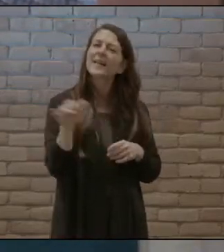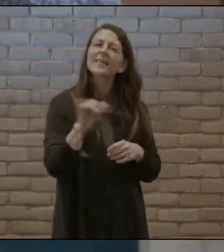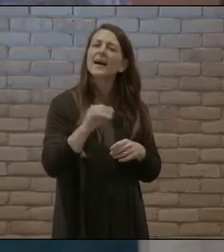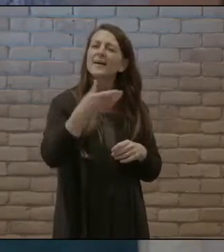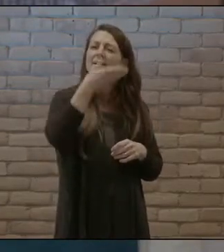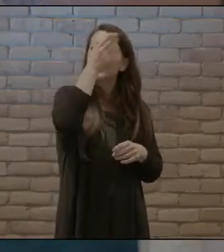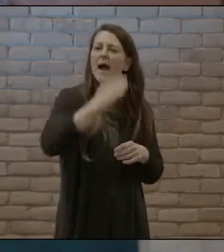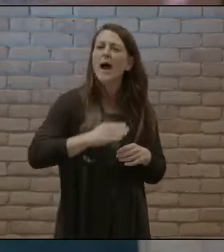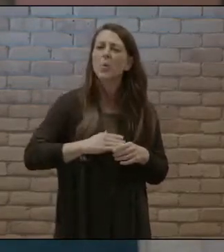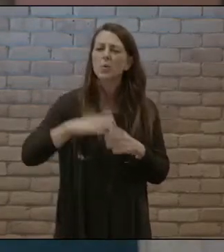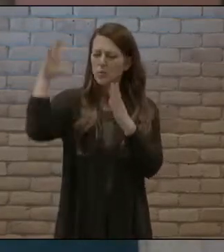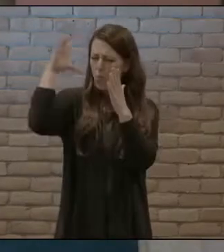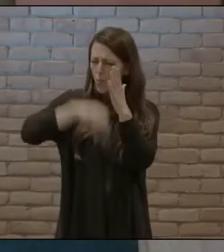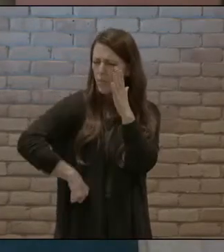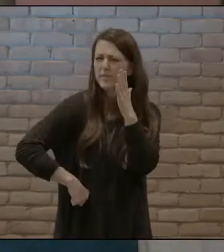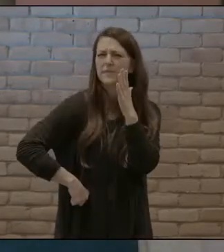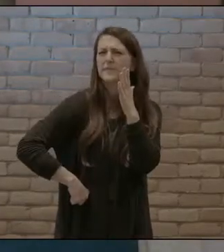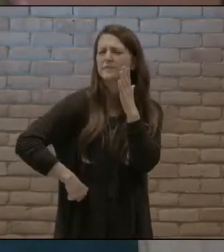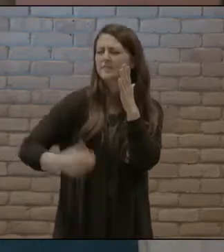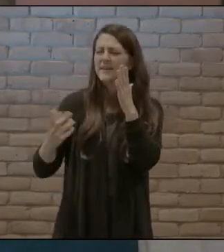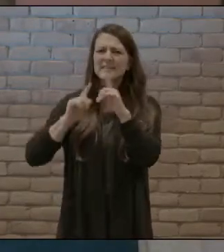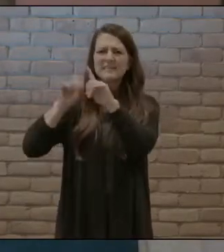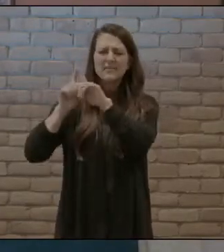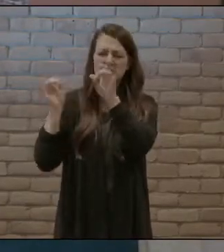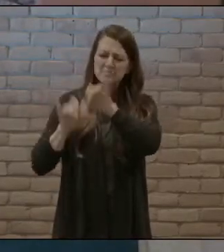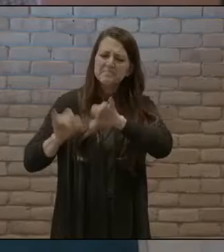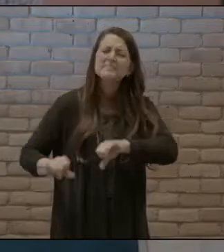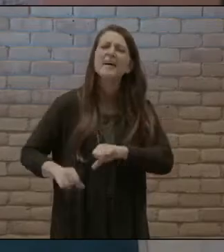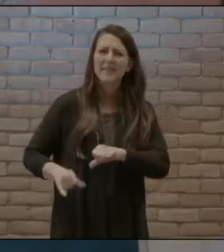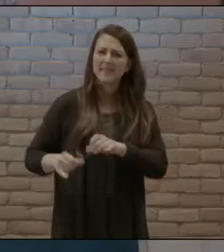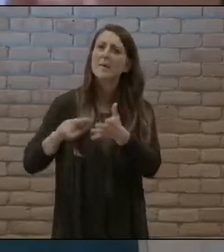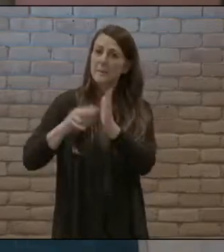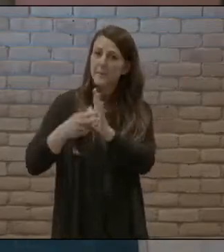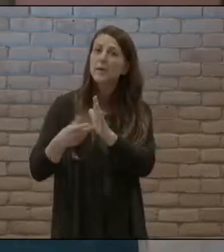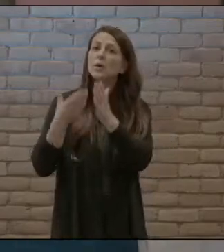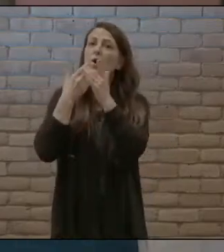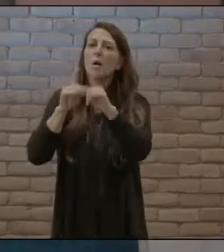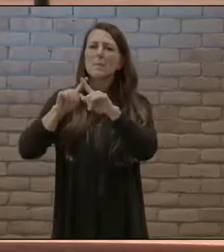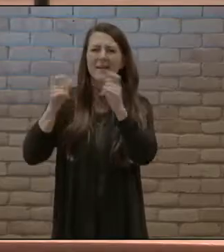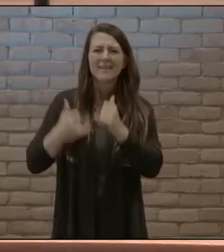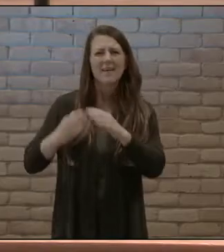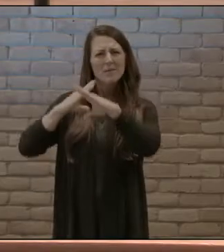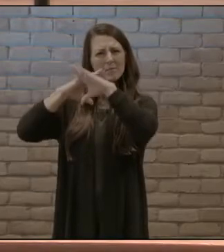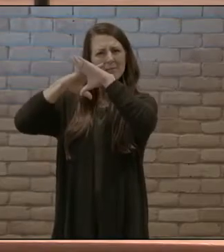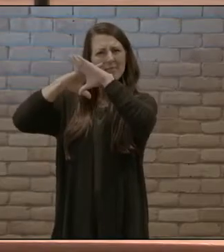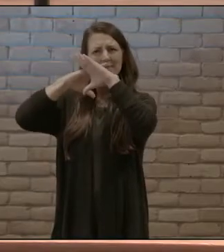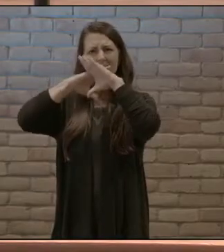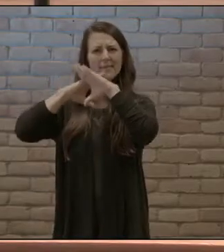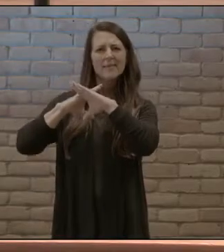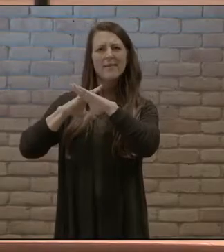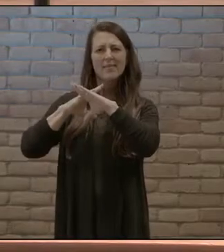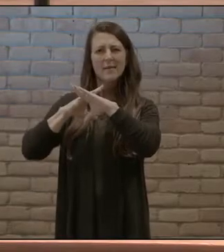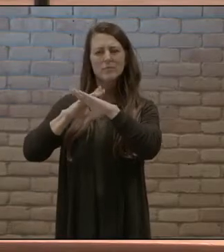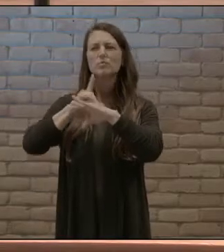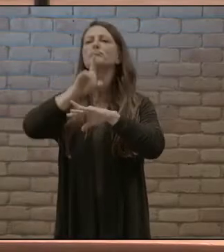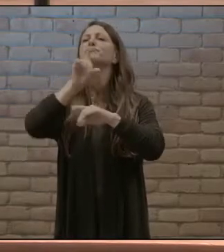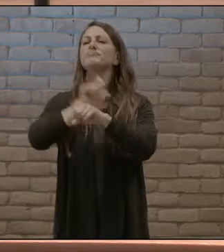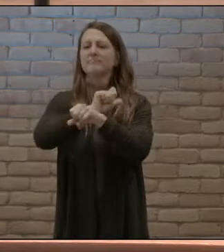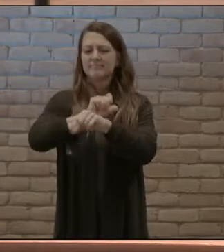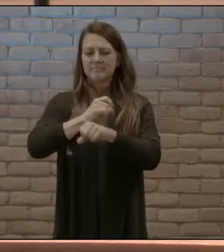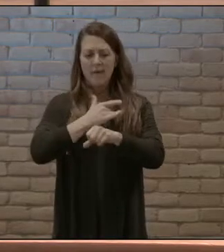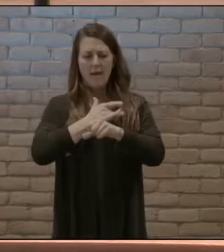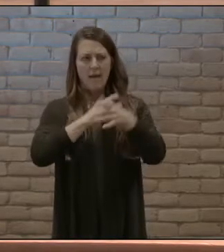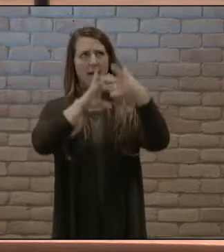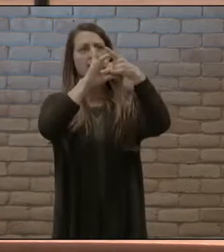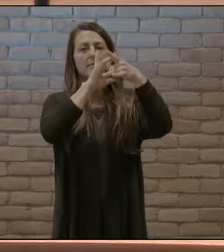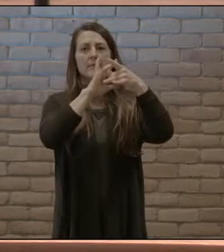away all that stuff and all those rituals that were meant for good, but that now got in the way. And there was a renewed focus on